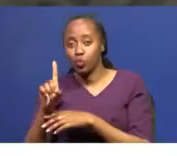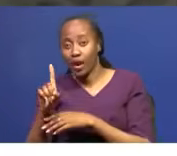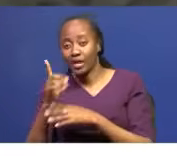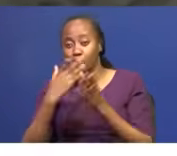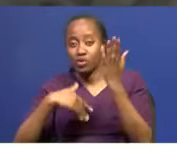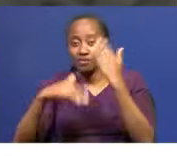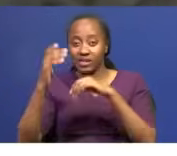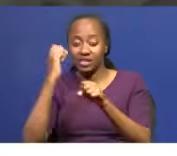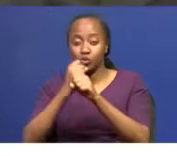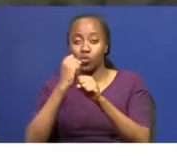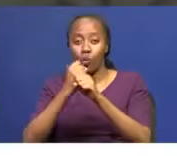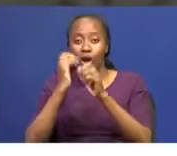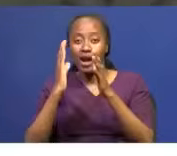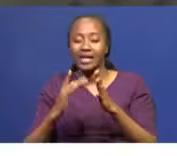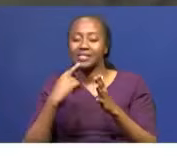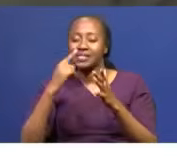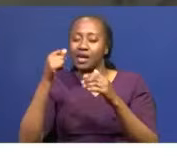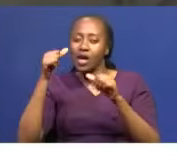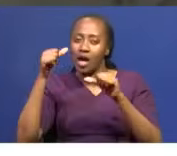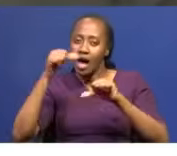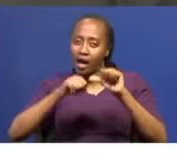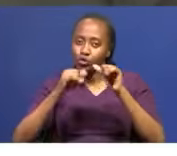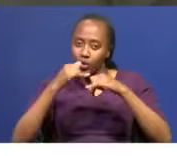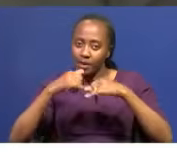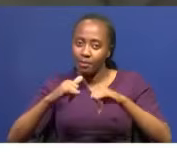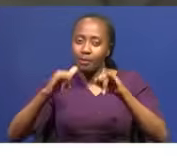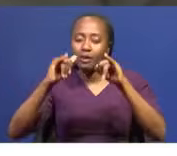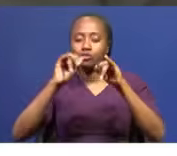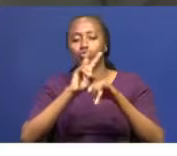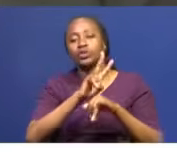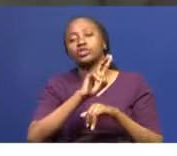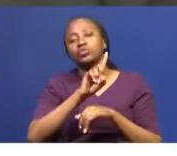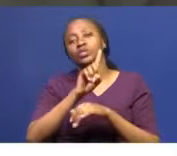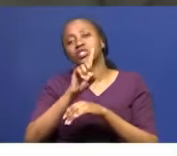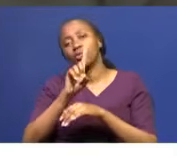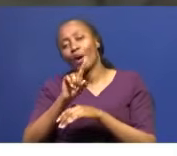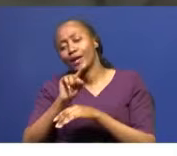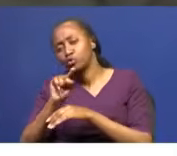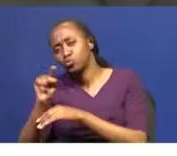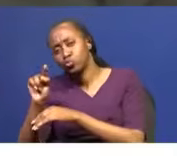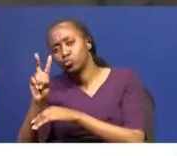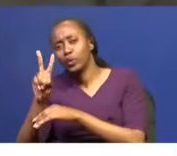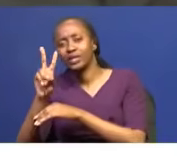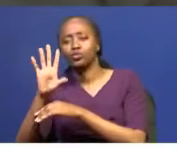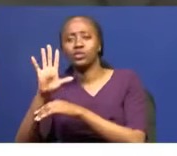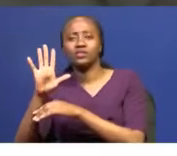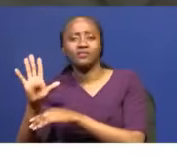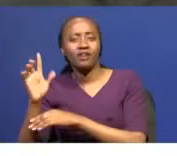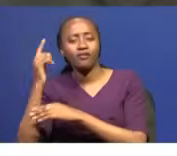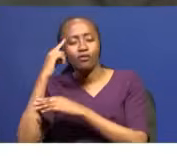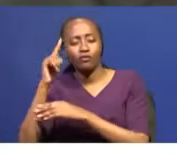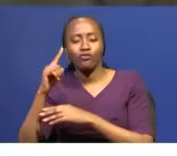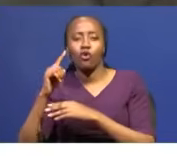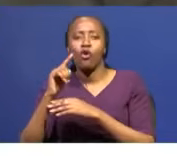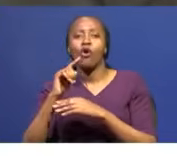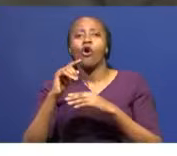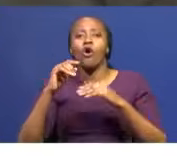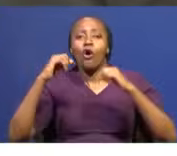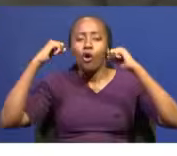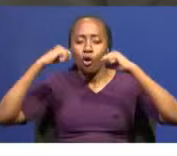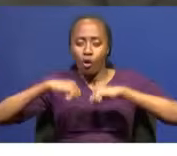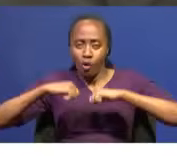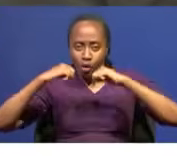are also demanding the full implementation of the 2021-2025 collective bargaining agreement. This despite the Education